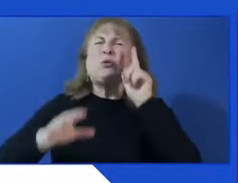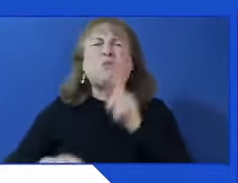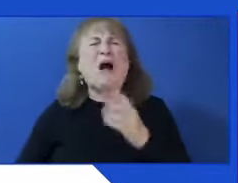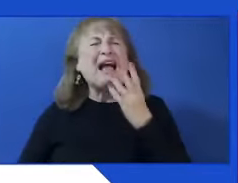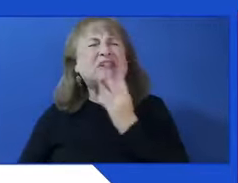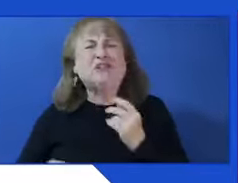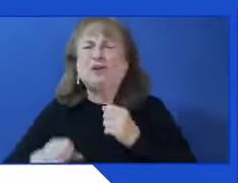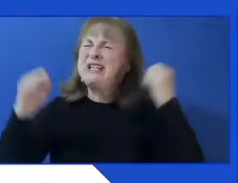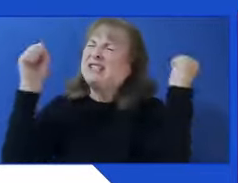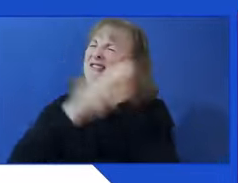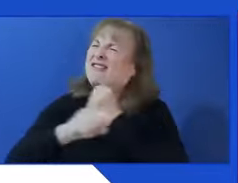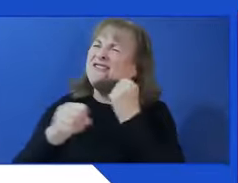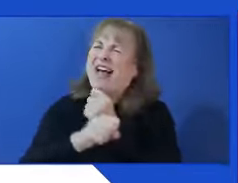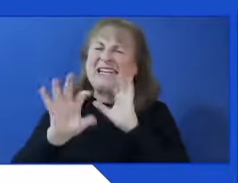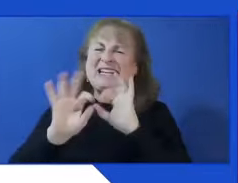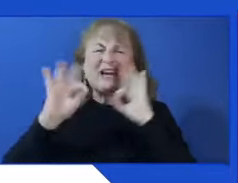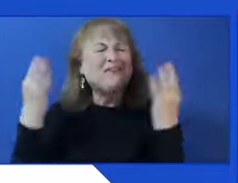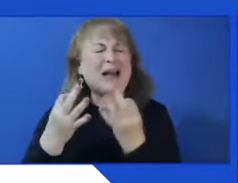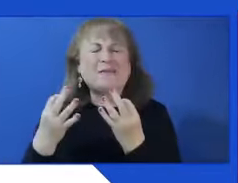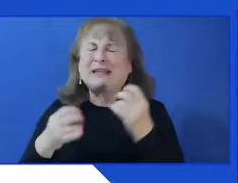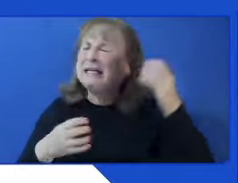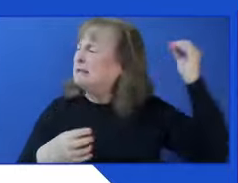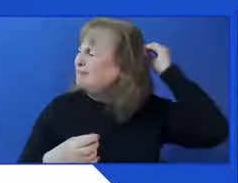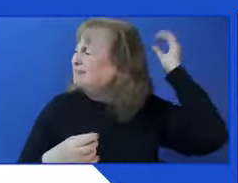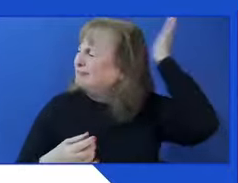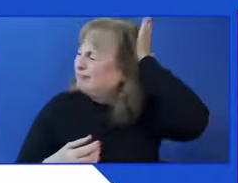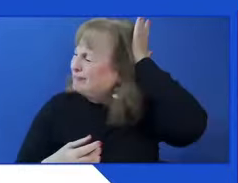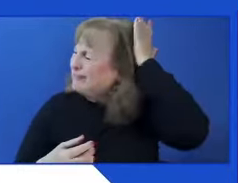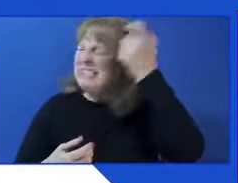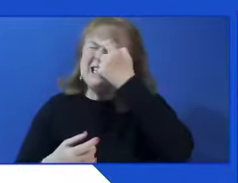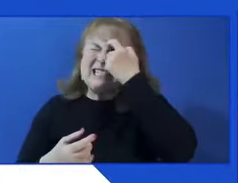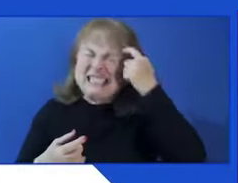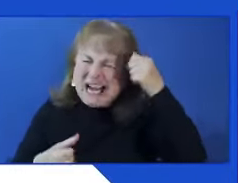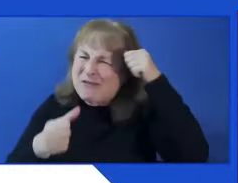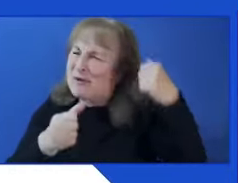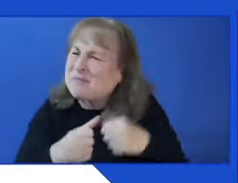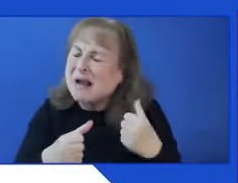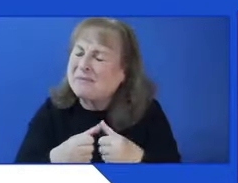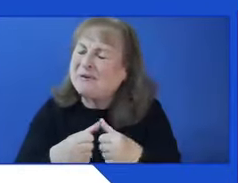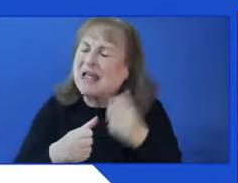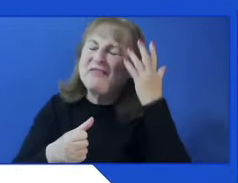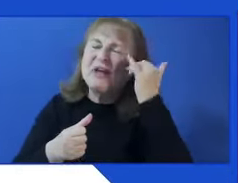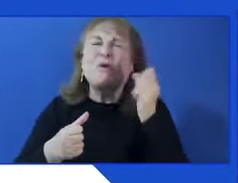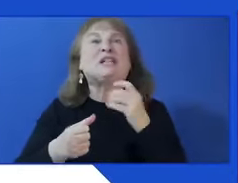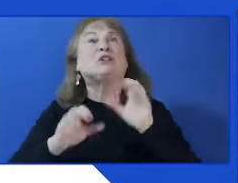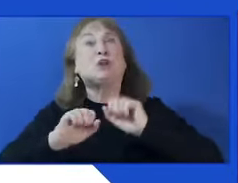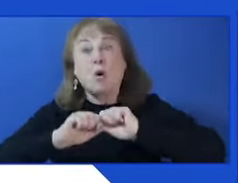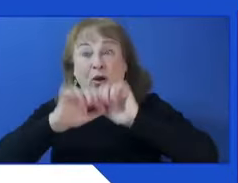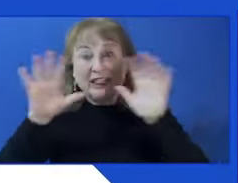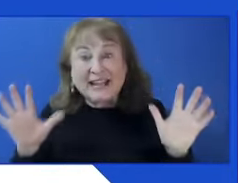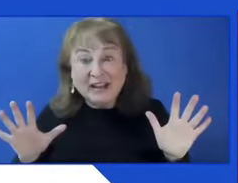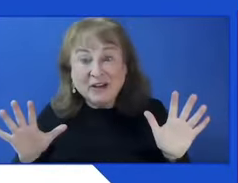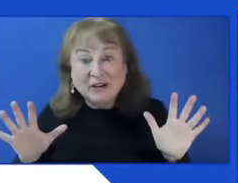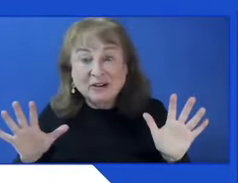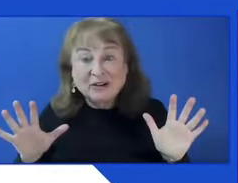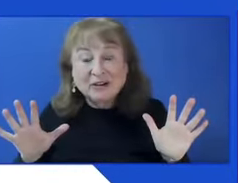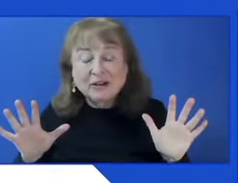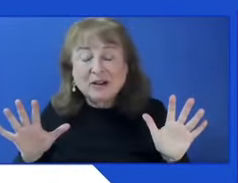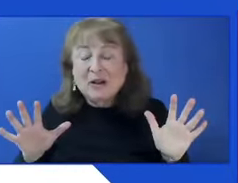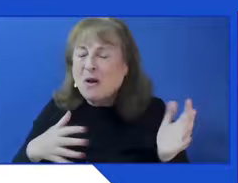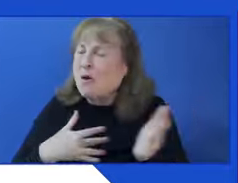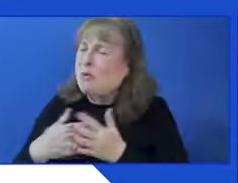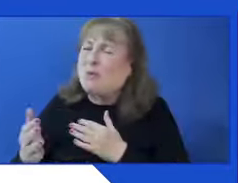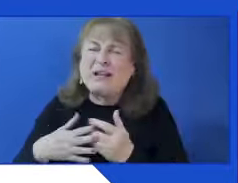family was always in my head. And that is why it was so clear that whatever will be